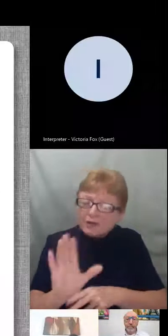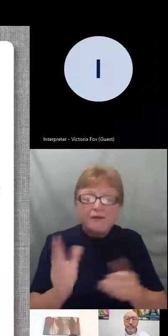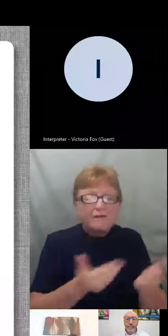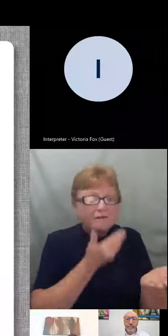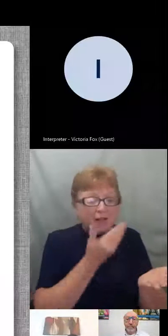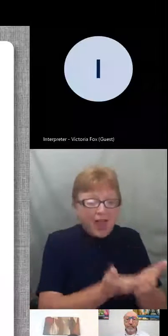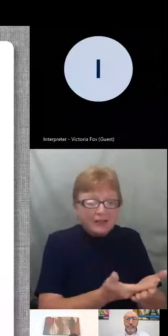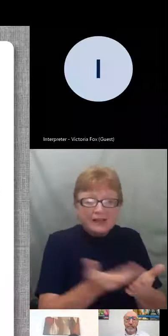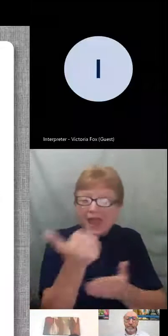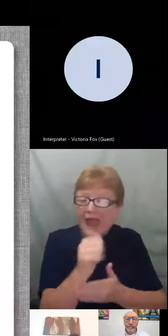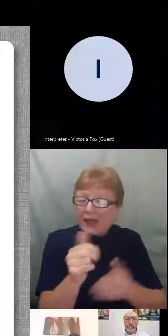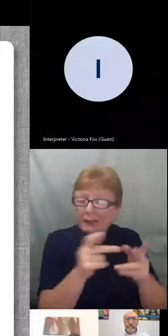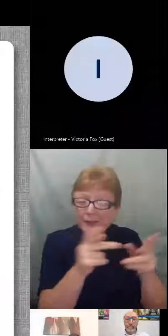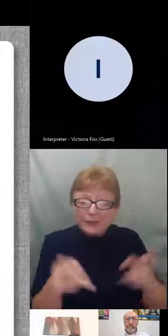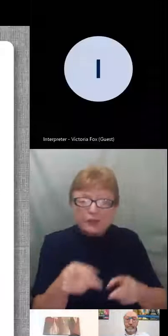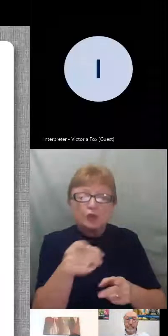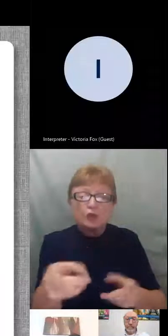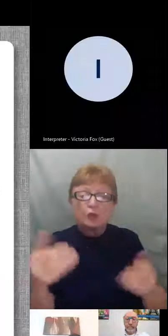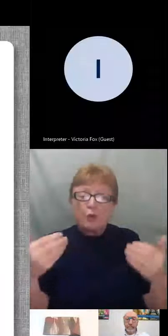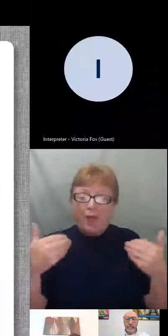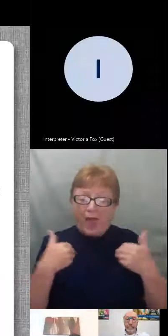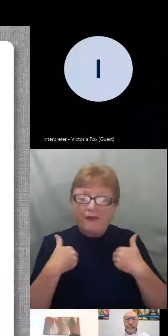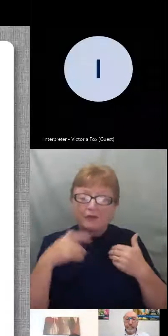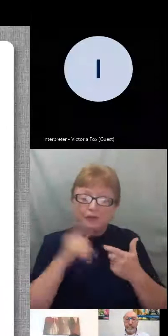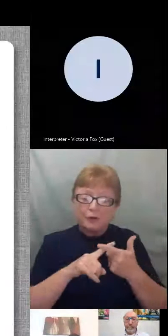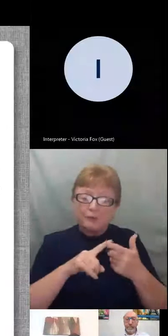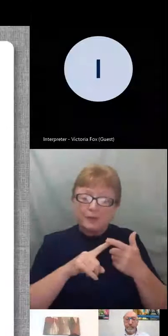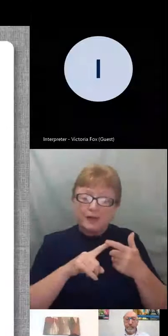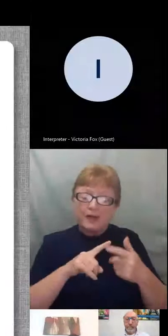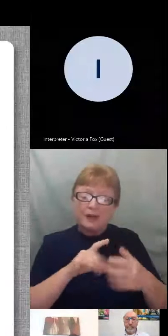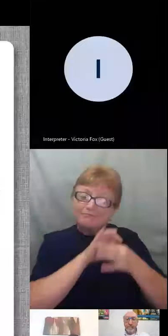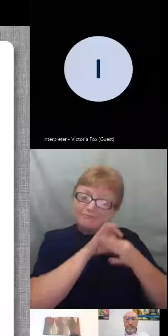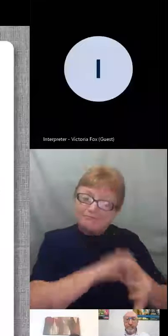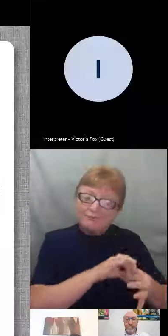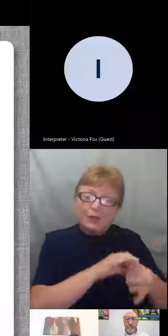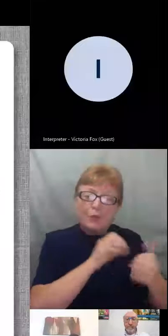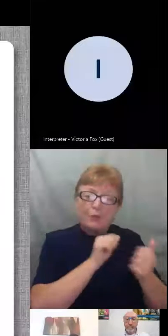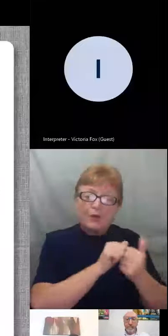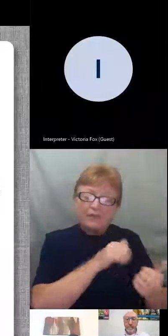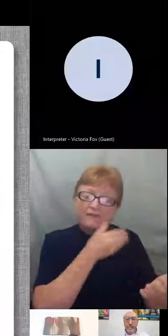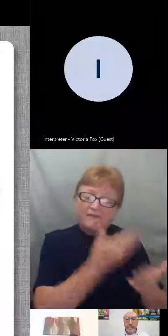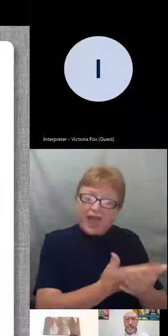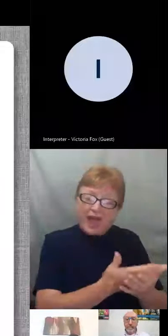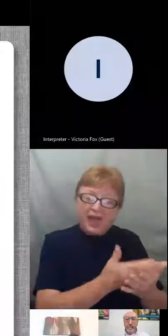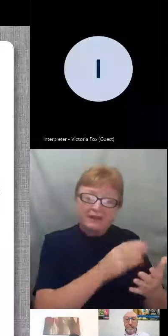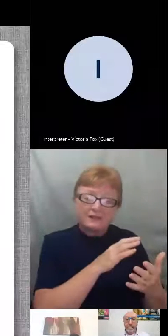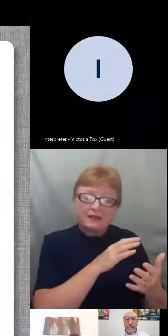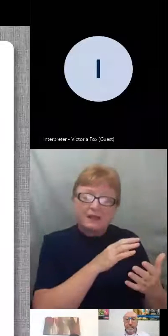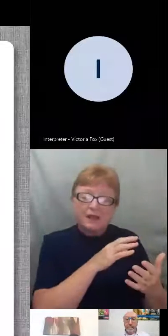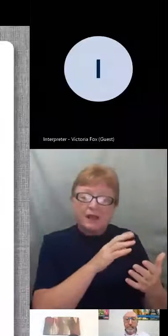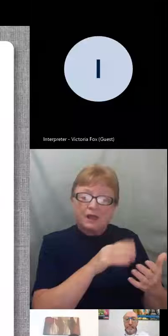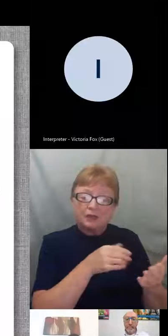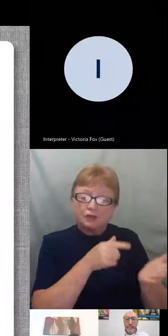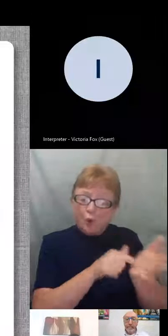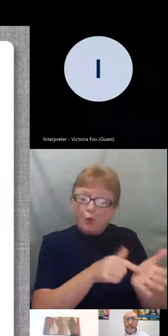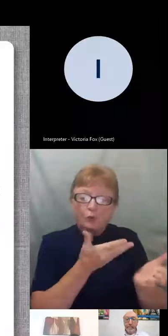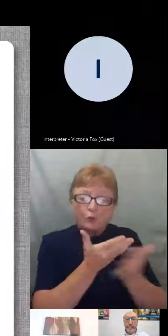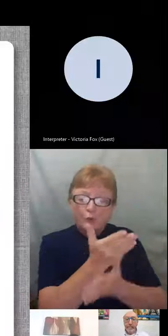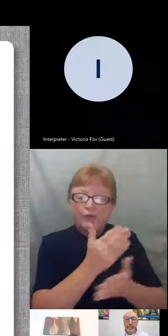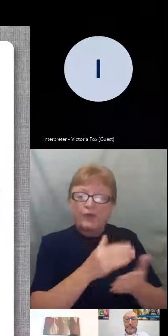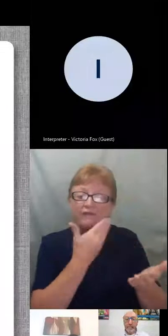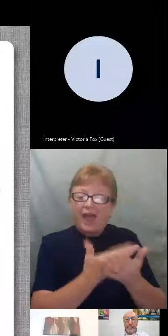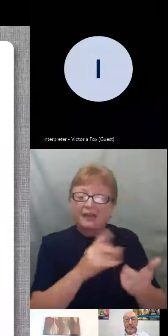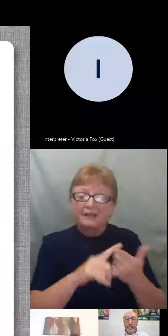Any position you take should be grounded in the facts. It is often helpful to put